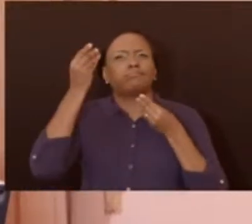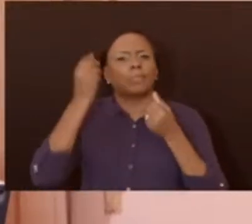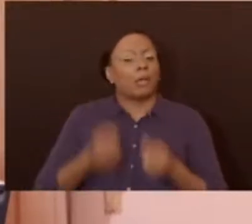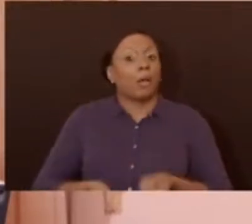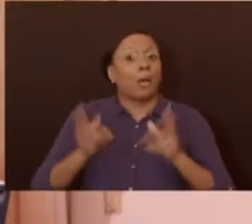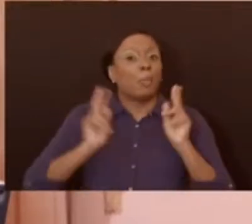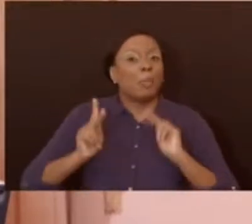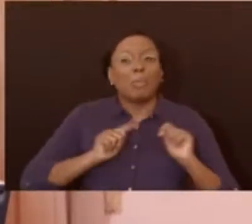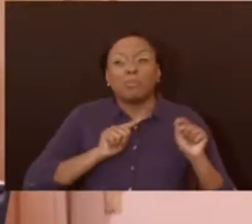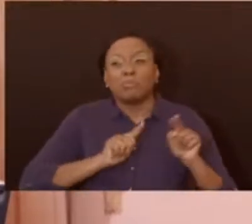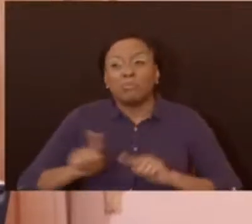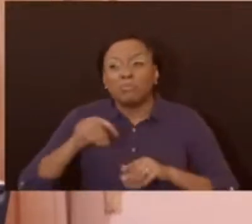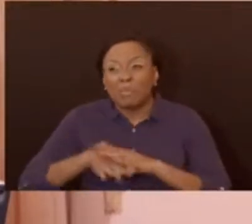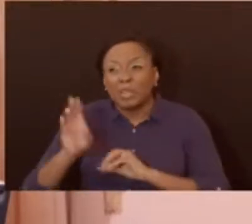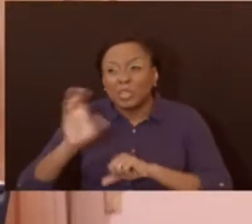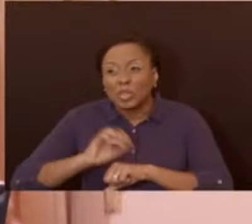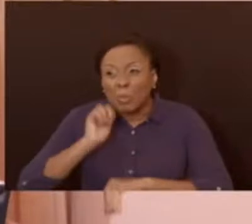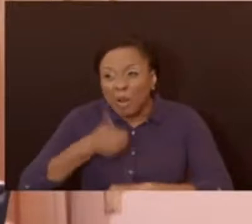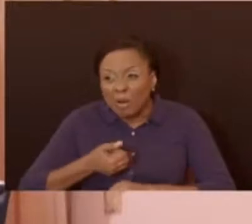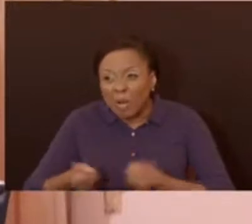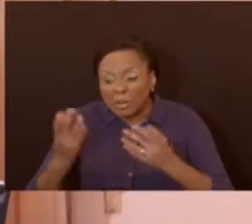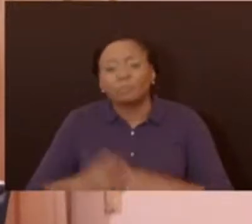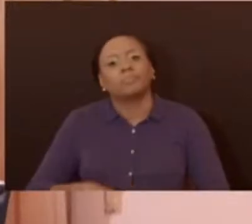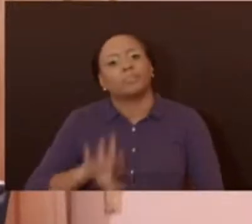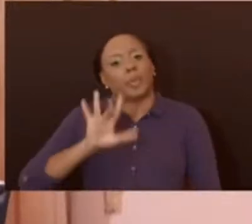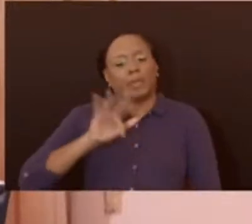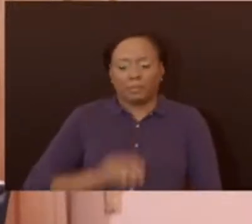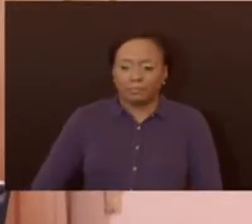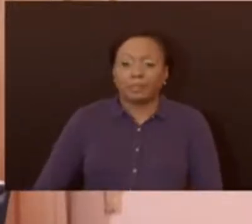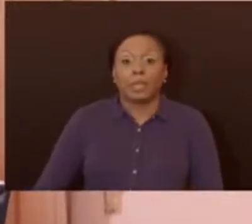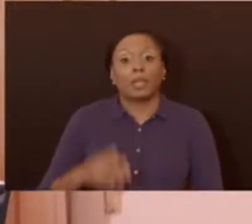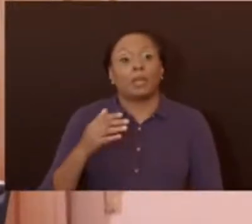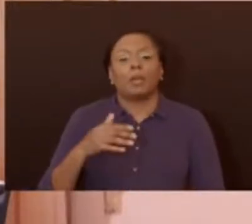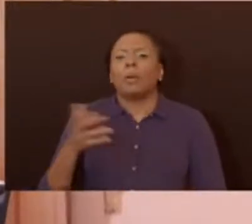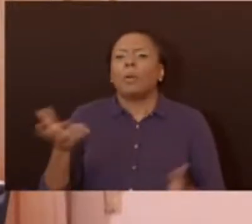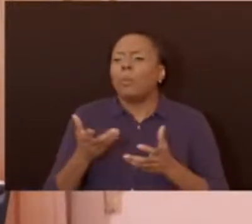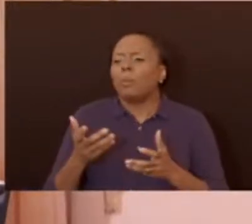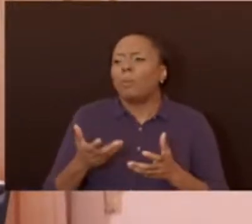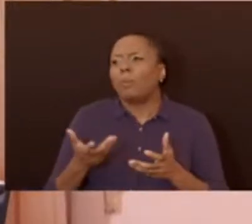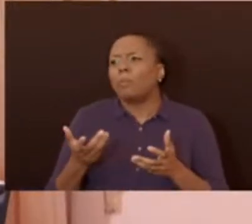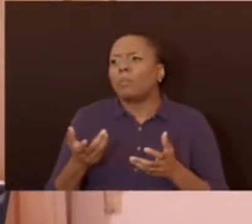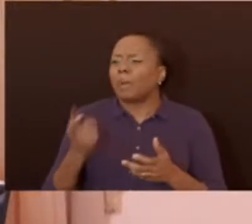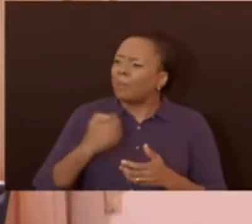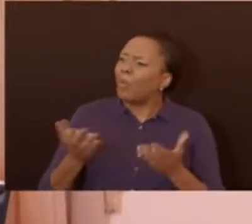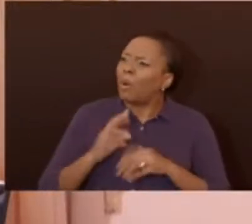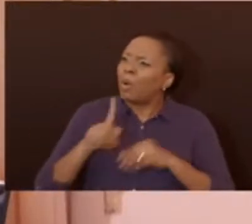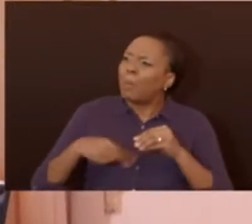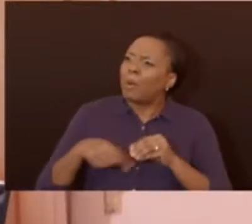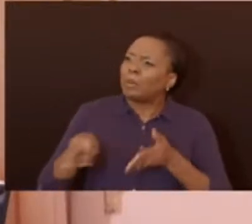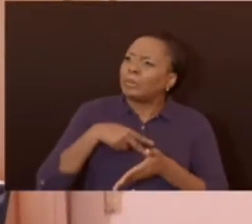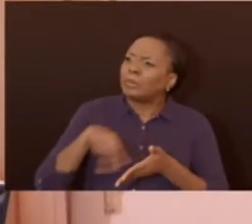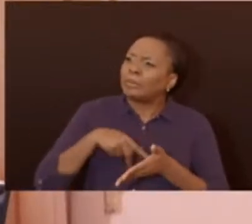to be 25. All those who are wondering about the dance size class, from tomorrow it has to be outside.